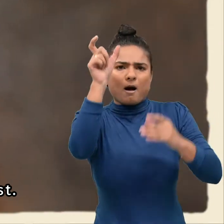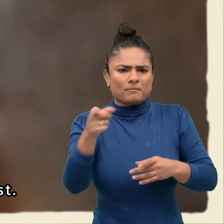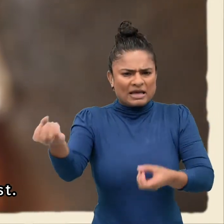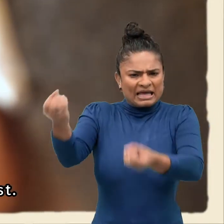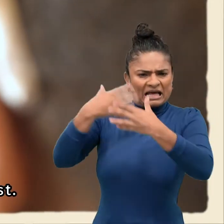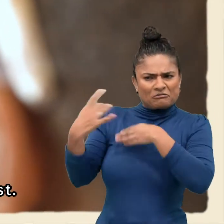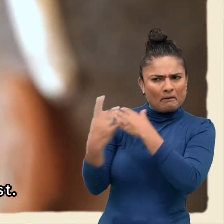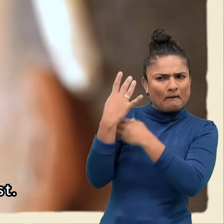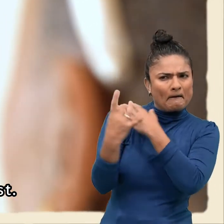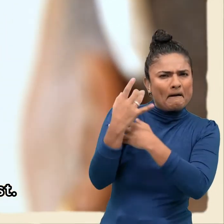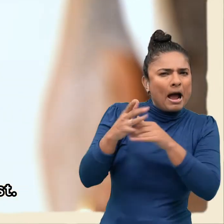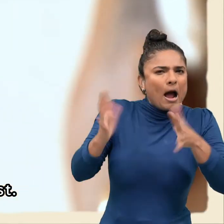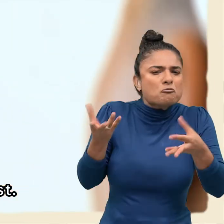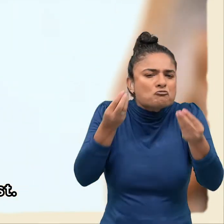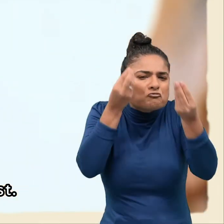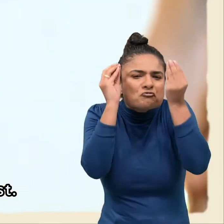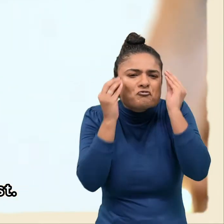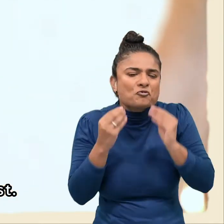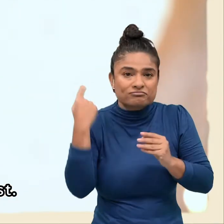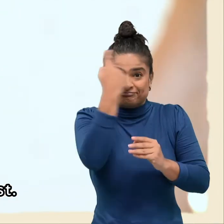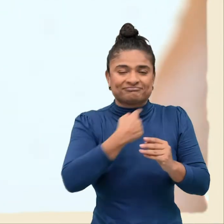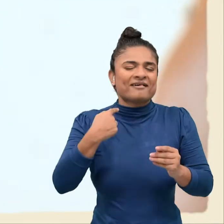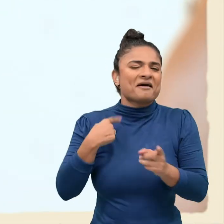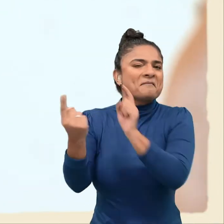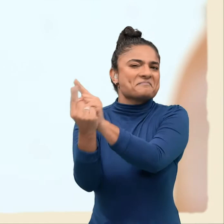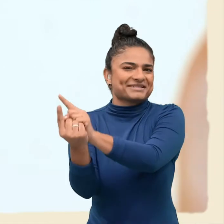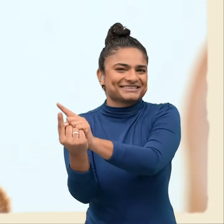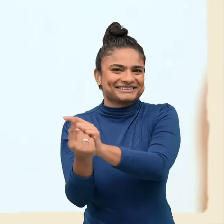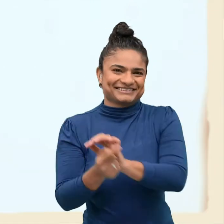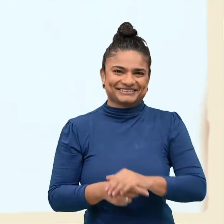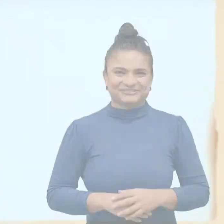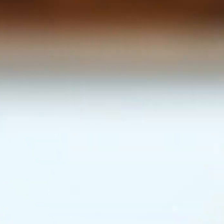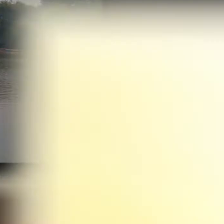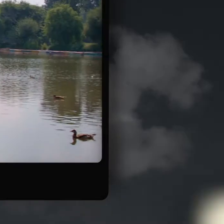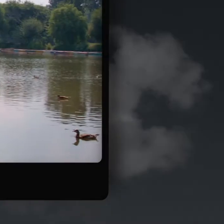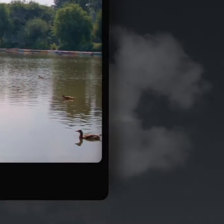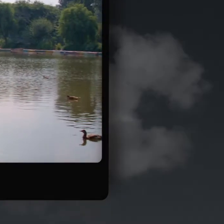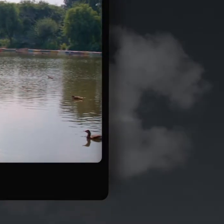us some valuable makeup tips on how to look your best. Let's meet her.